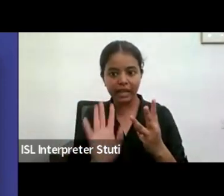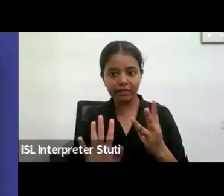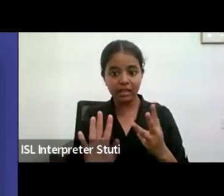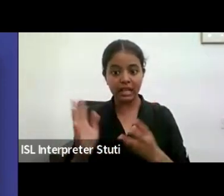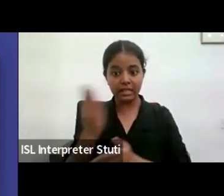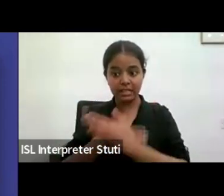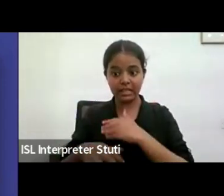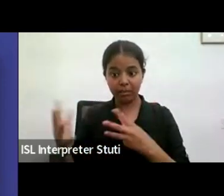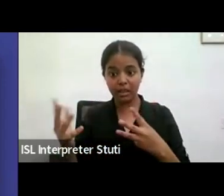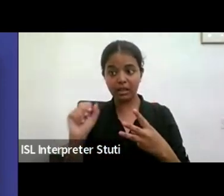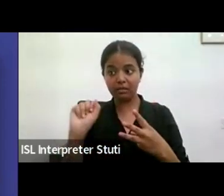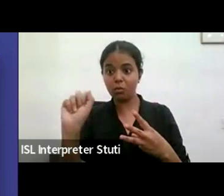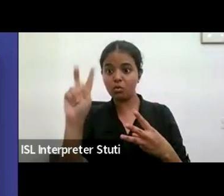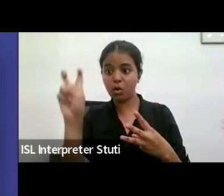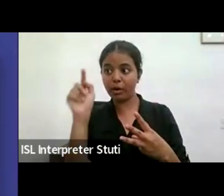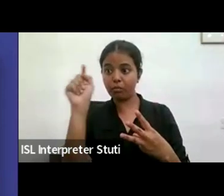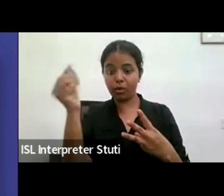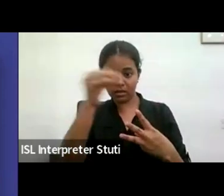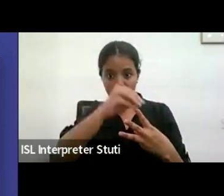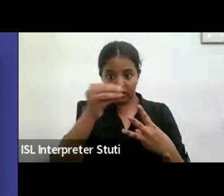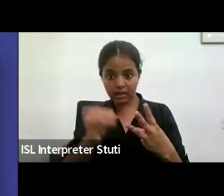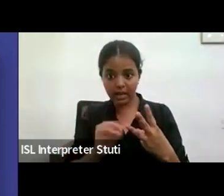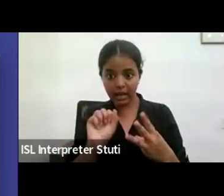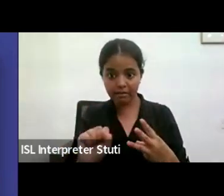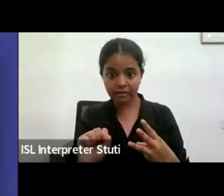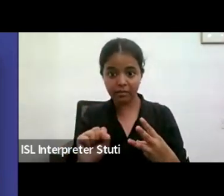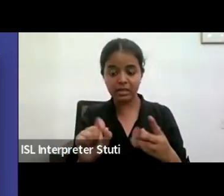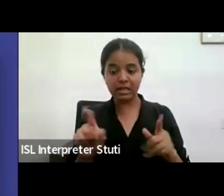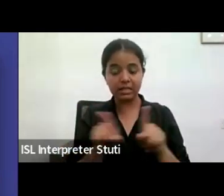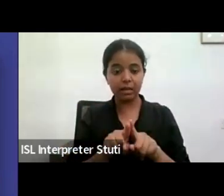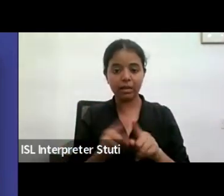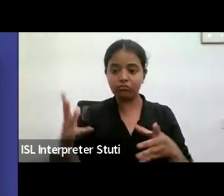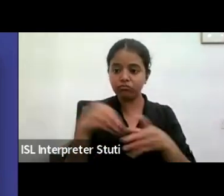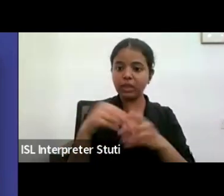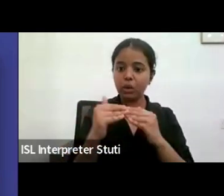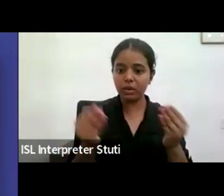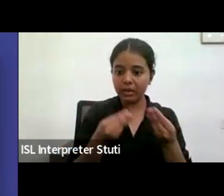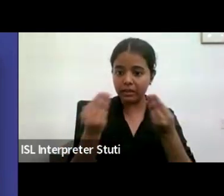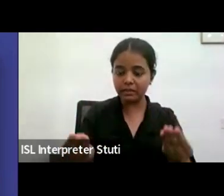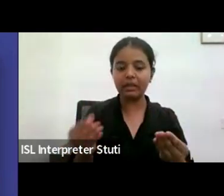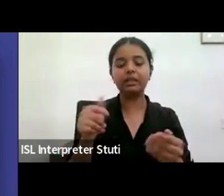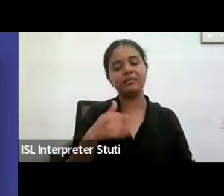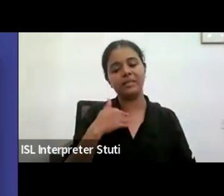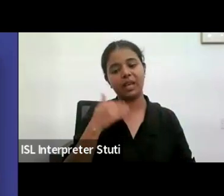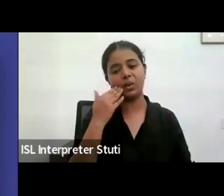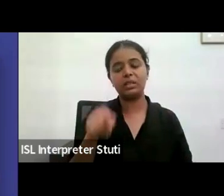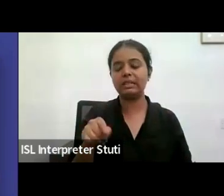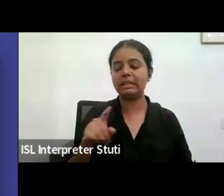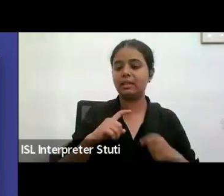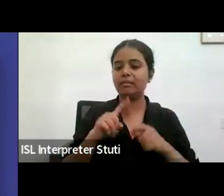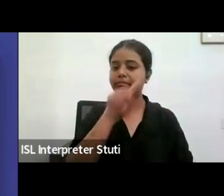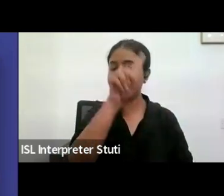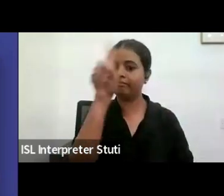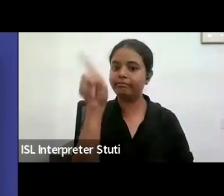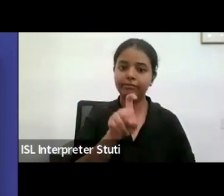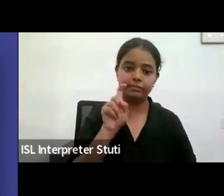way that they give equal participation to the child? Now, that, as you know, is a big question, and that is really the